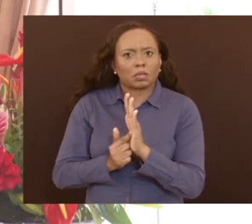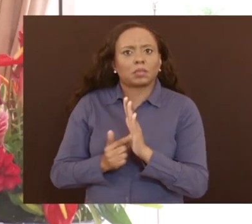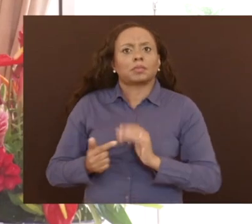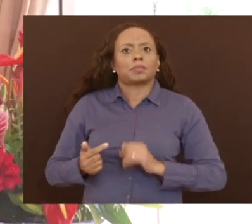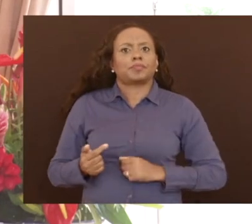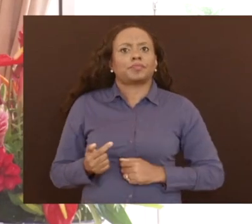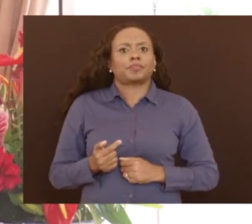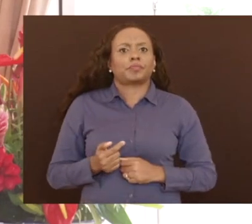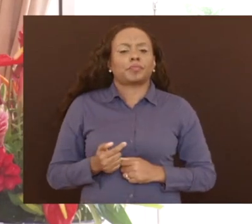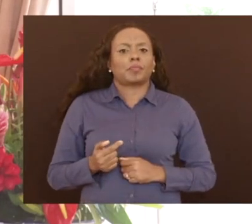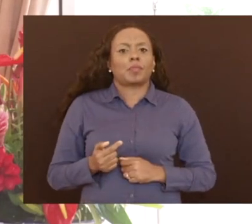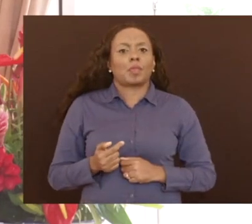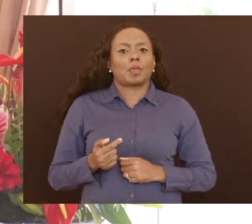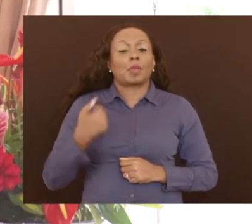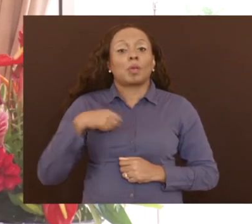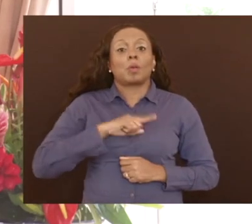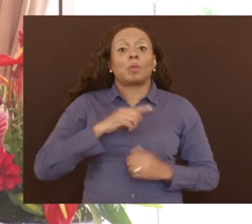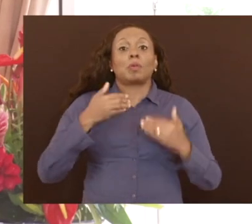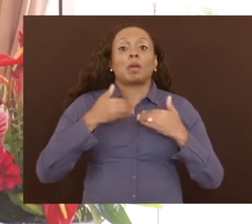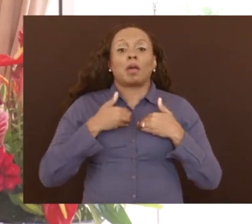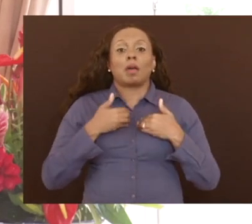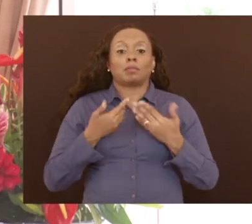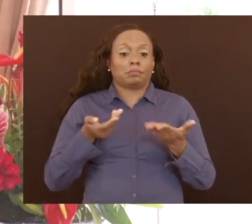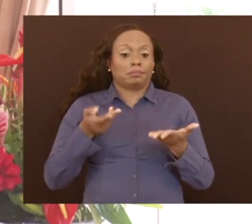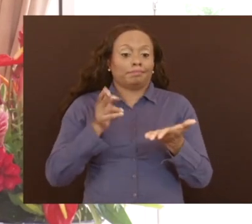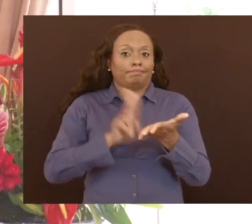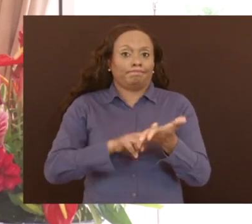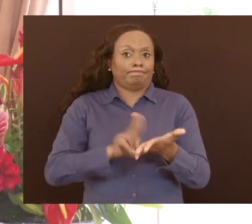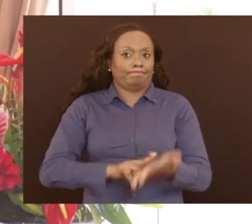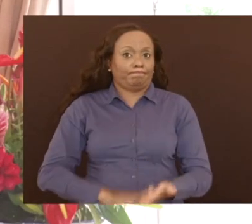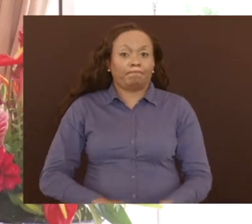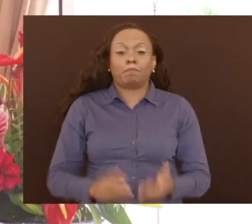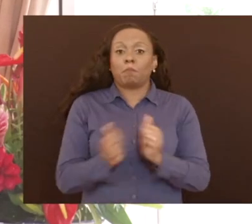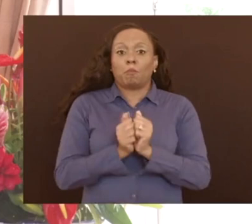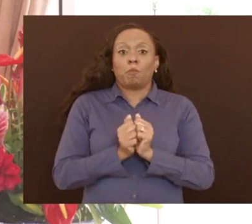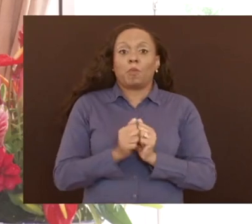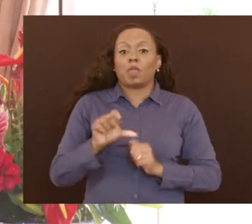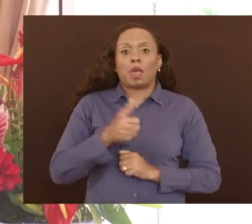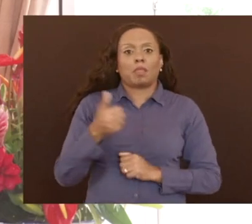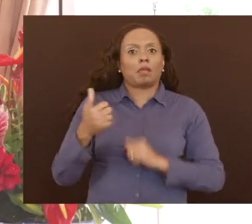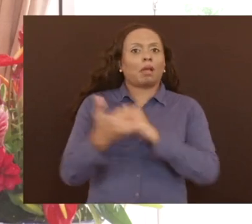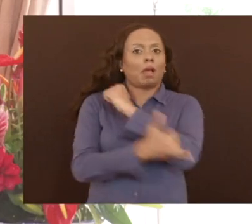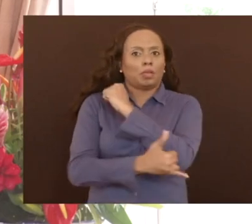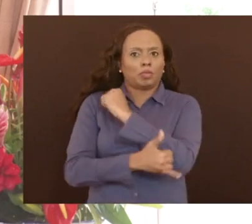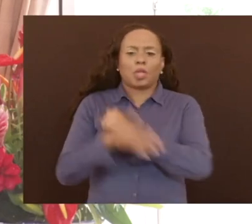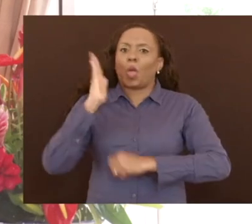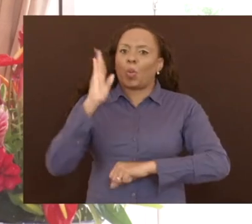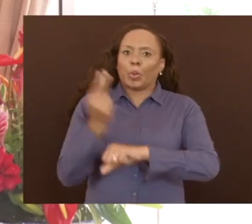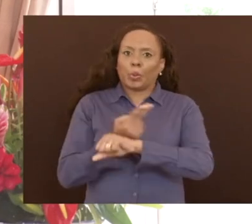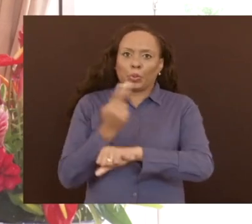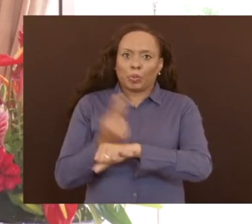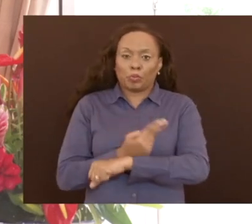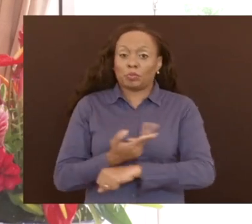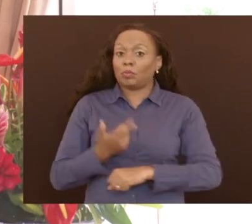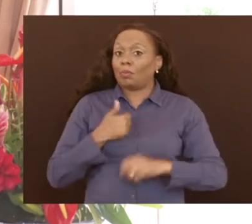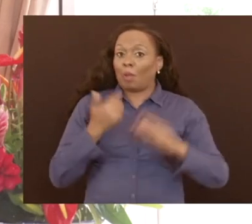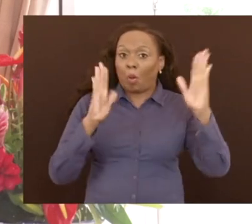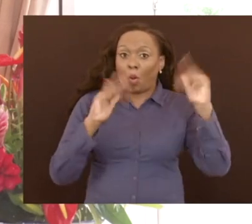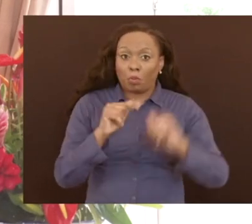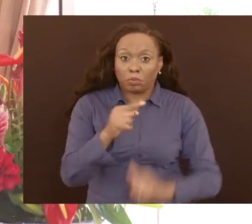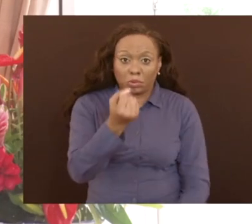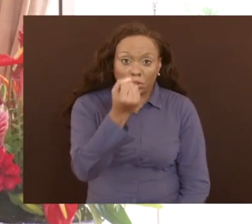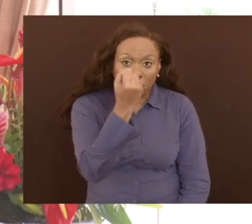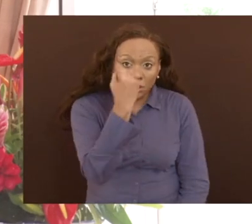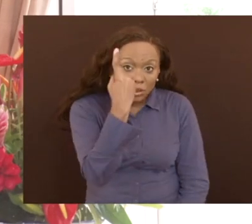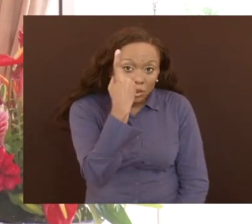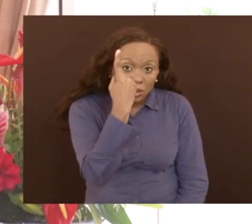assistance with countries with whom we have relations, and we will use them. So I hope that everyone gets the message that it